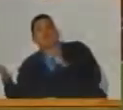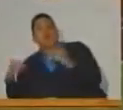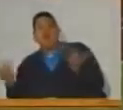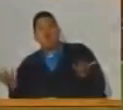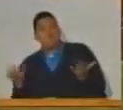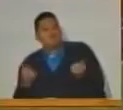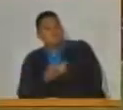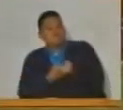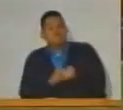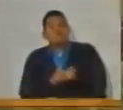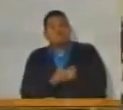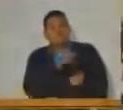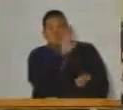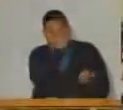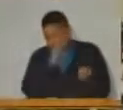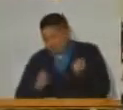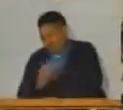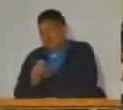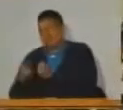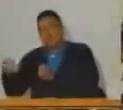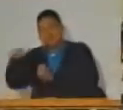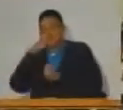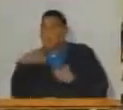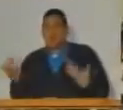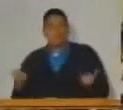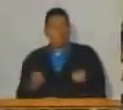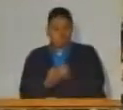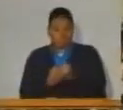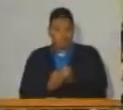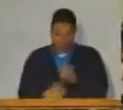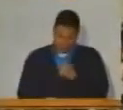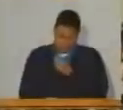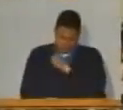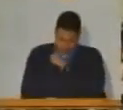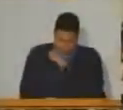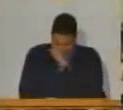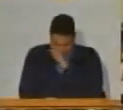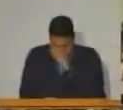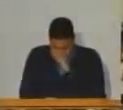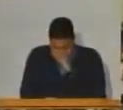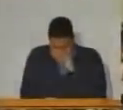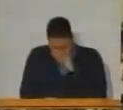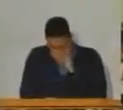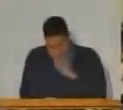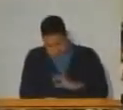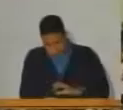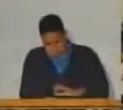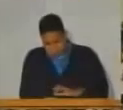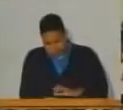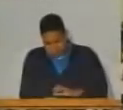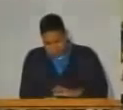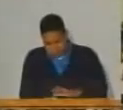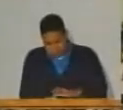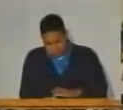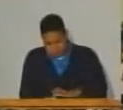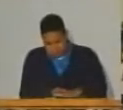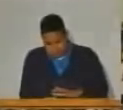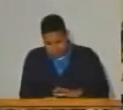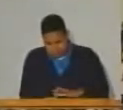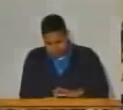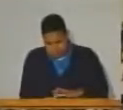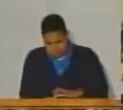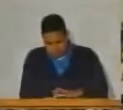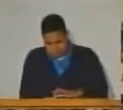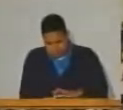The There will be a raft of interventions